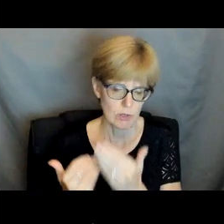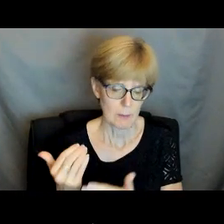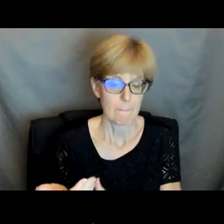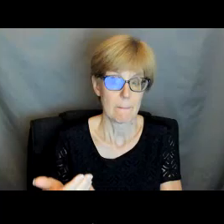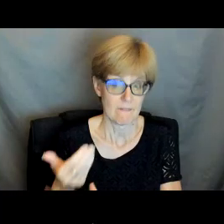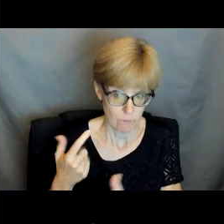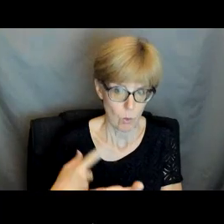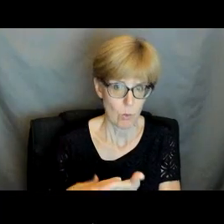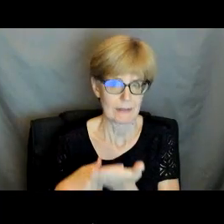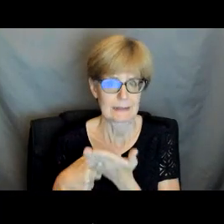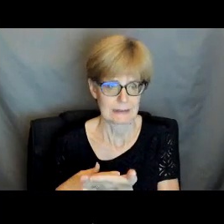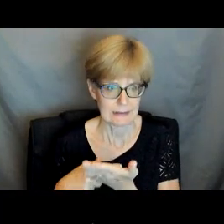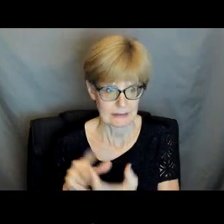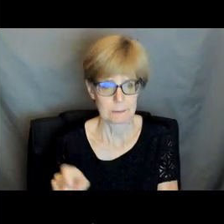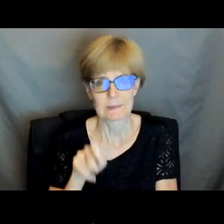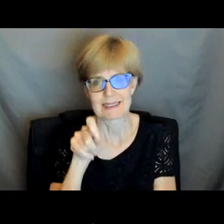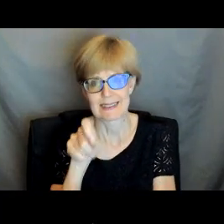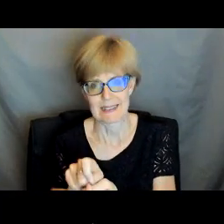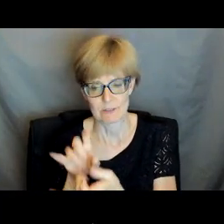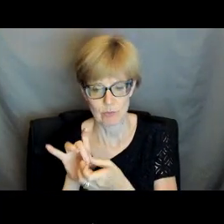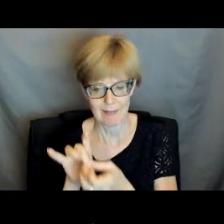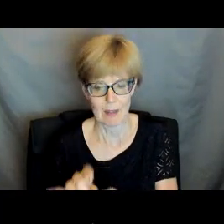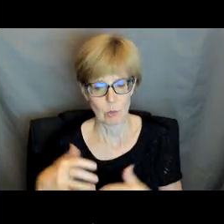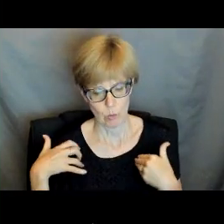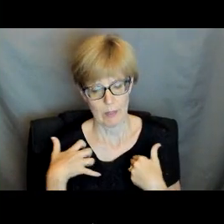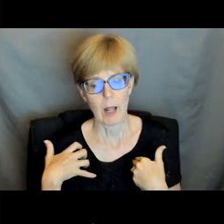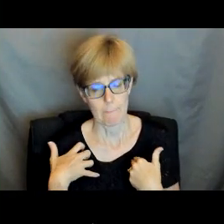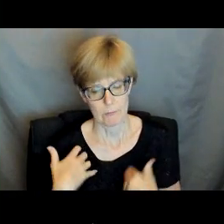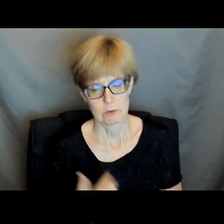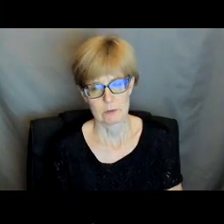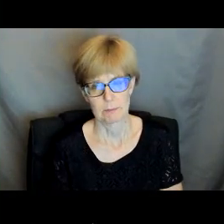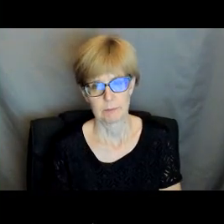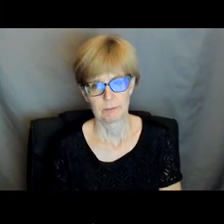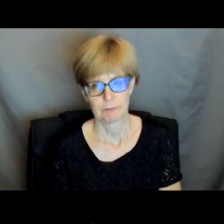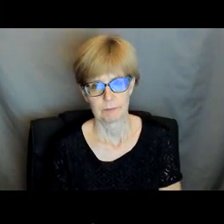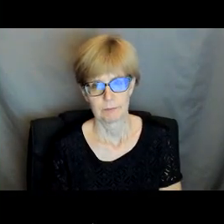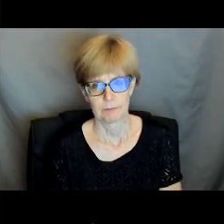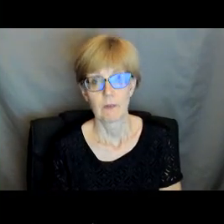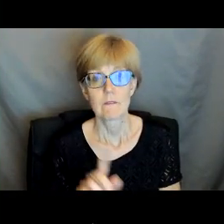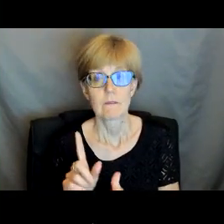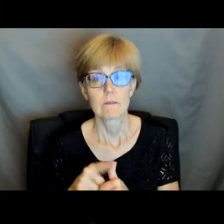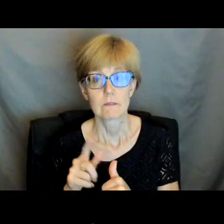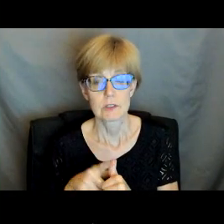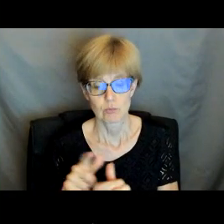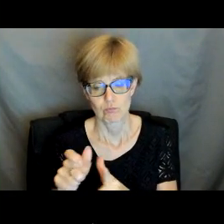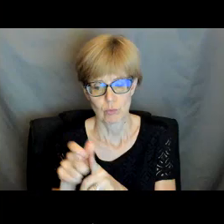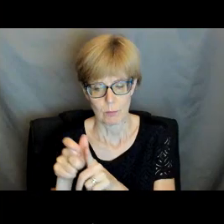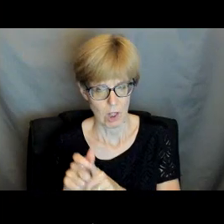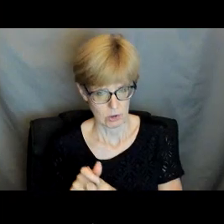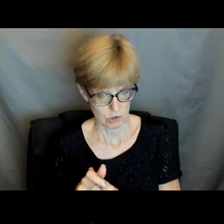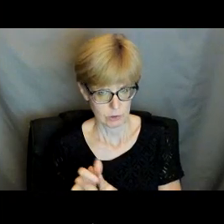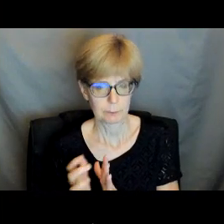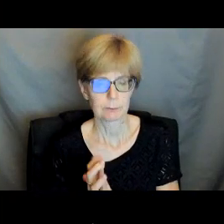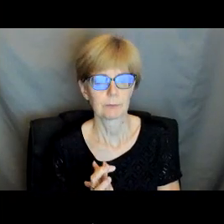talk about the specifics around animals. So let's start with terminology.